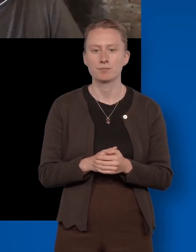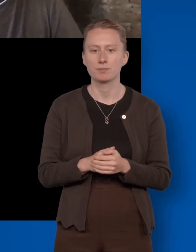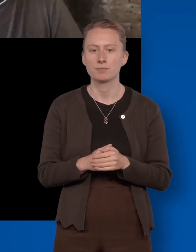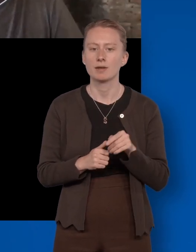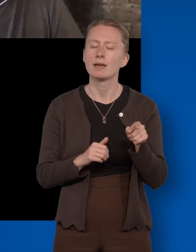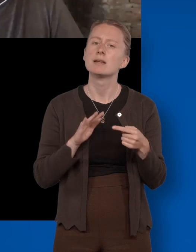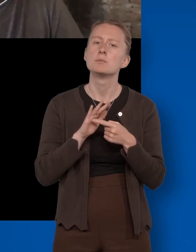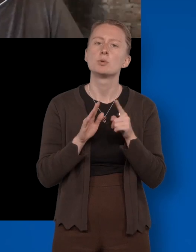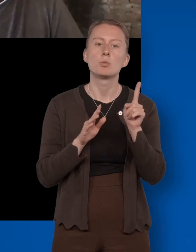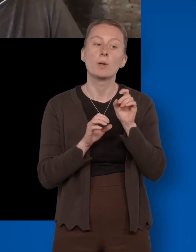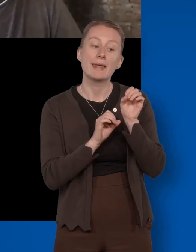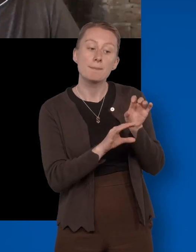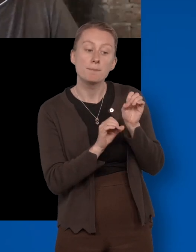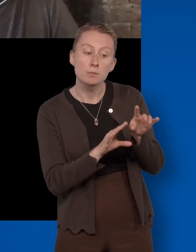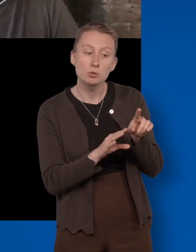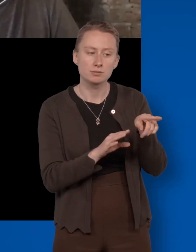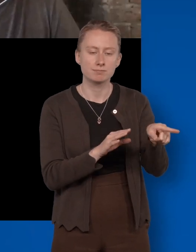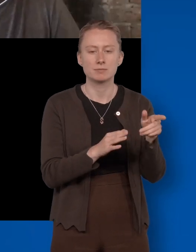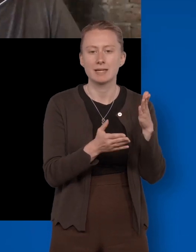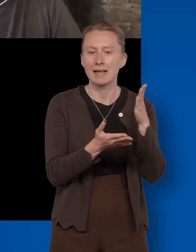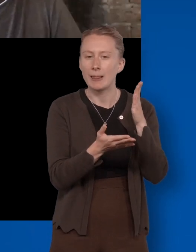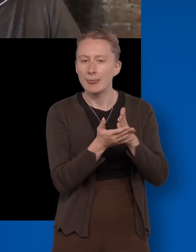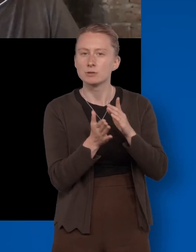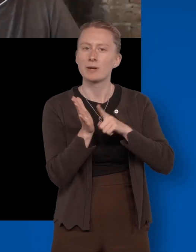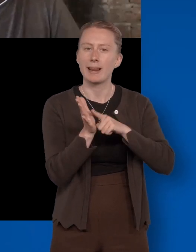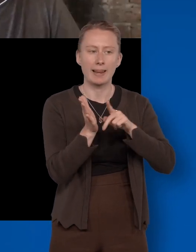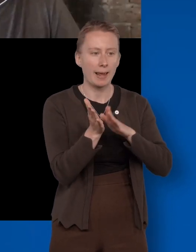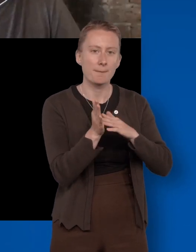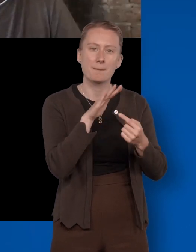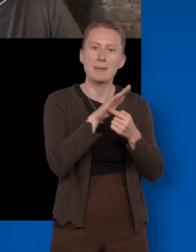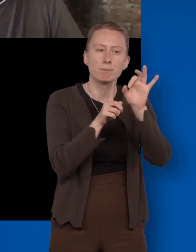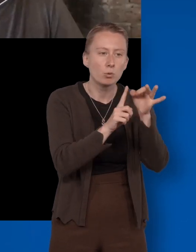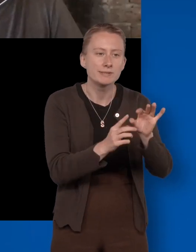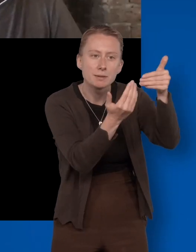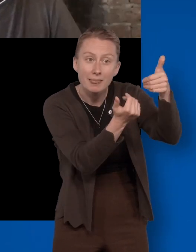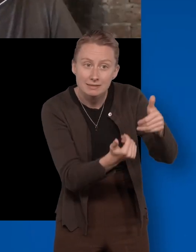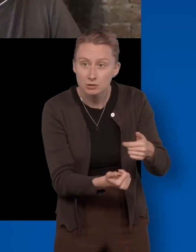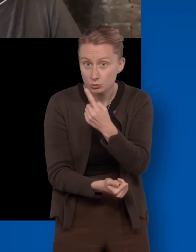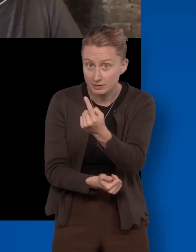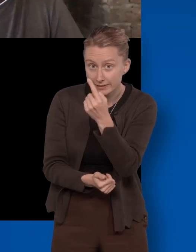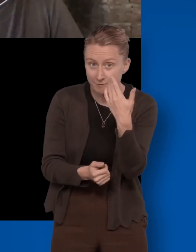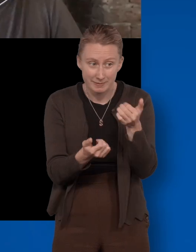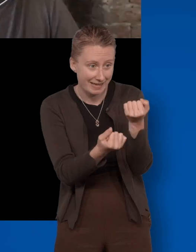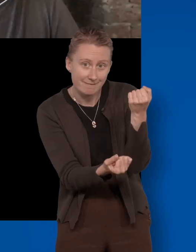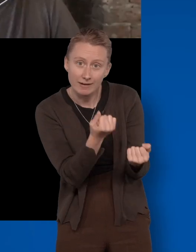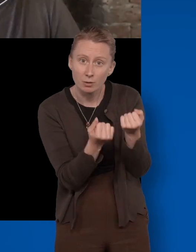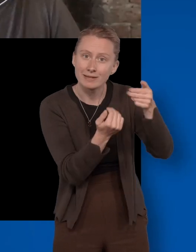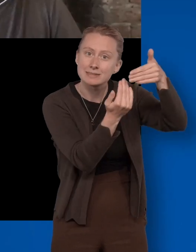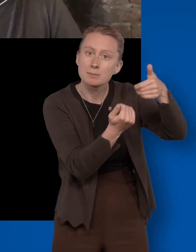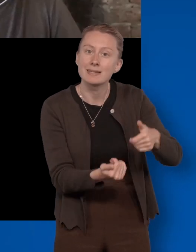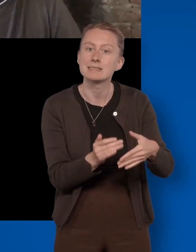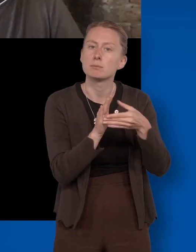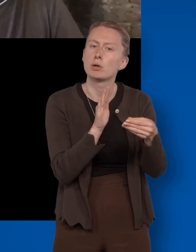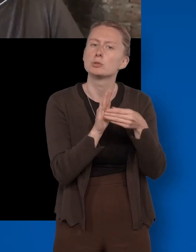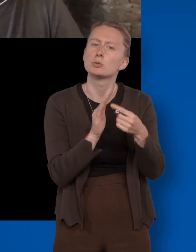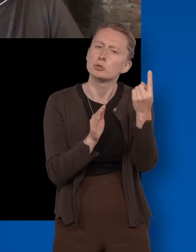is its input, which is the result of the LLM splitting into main points. Have you evaluated the splitting model, and do you